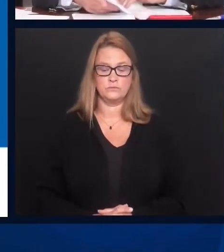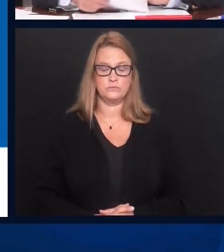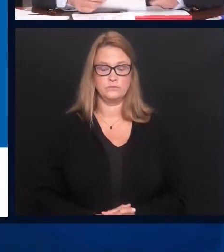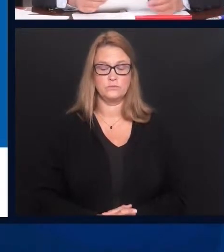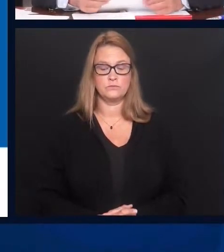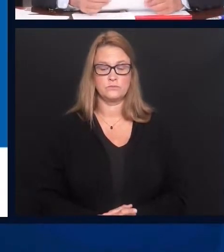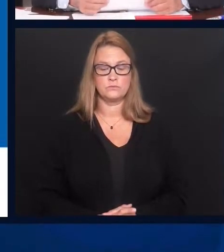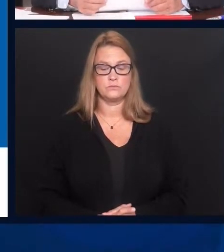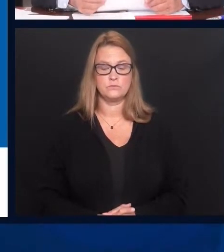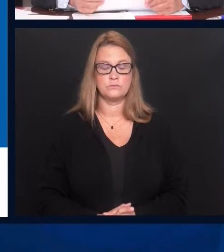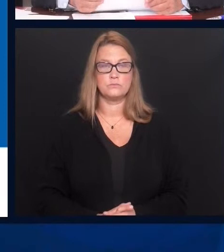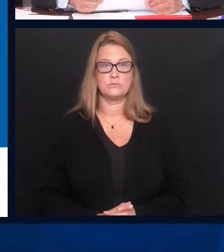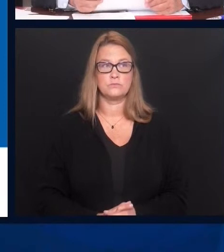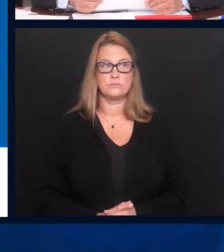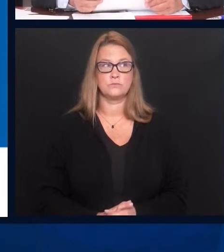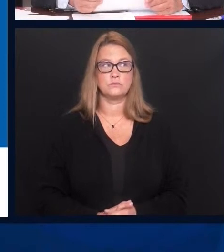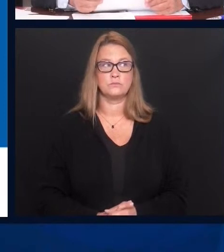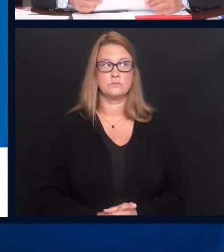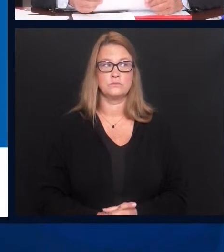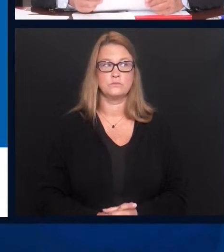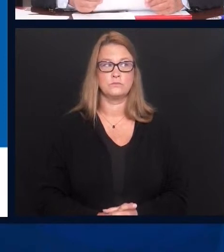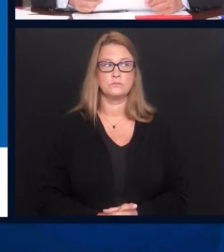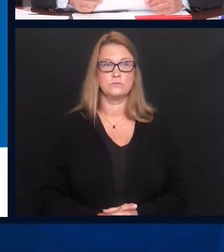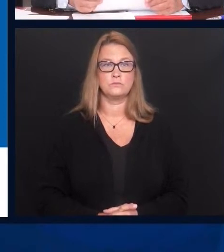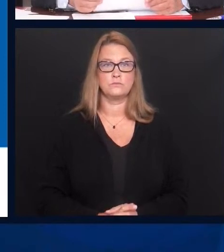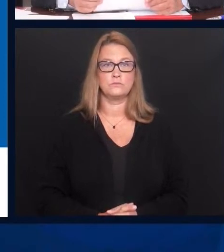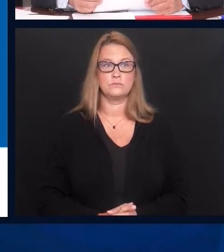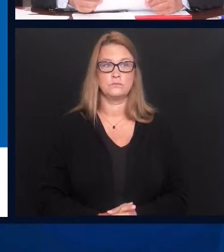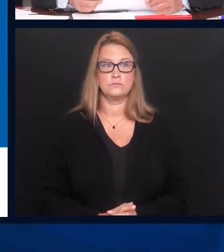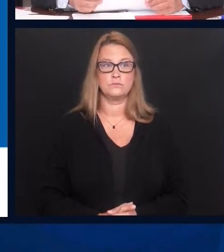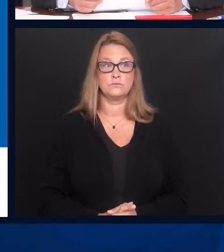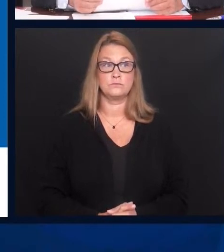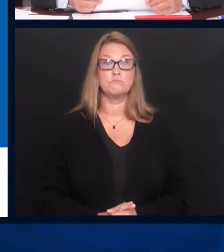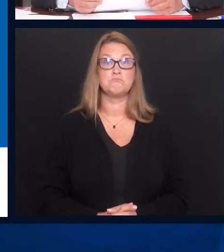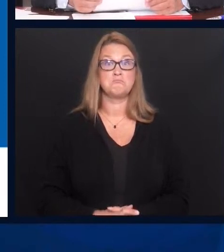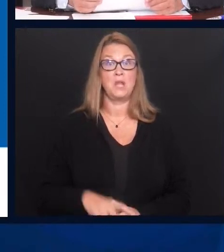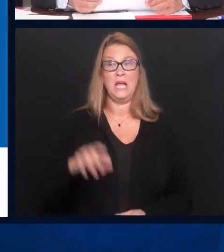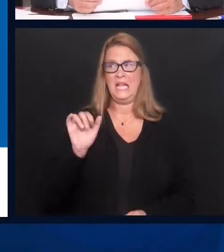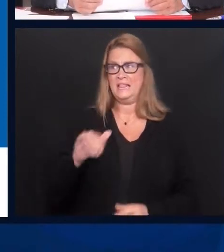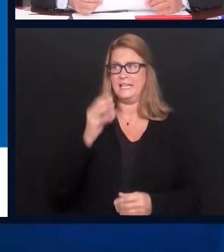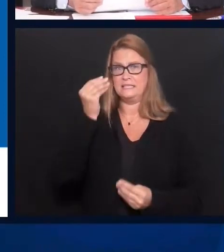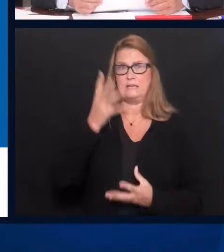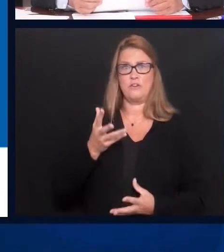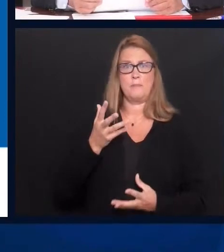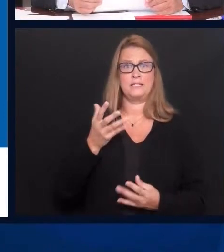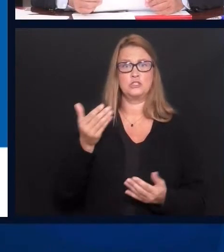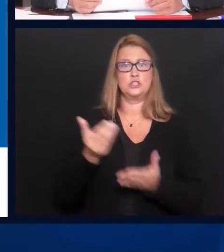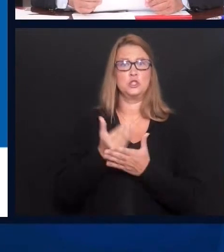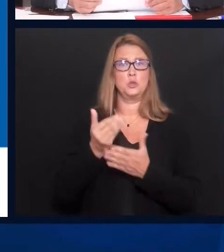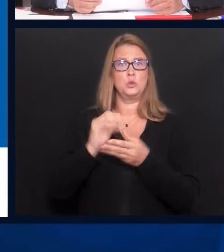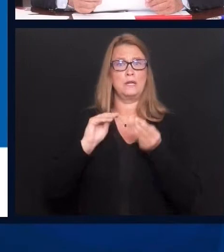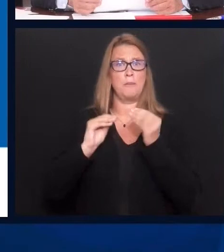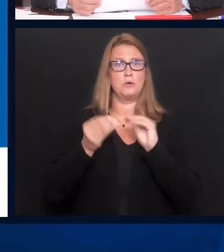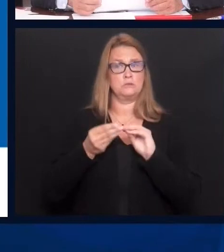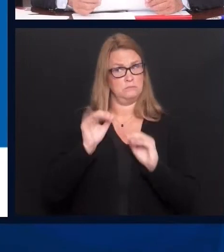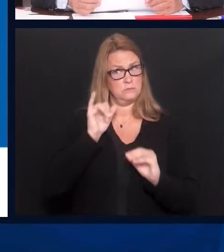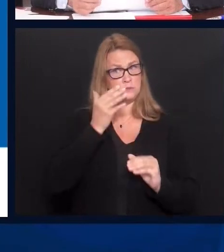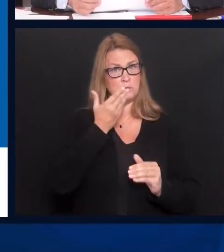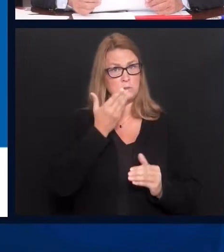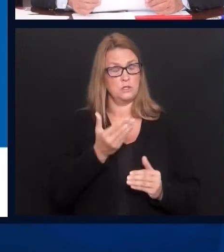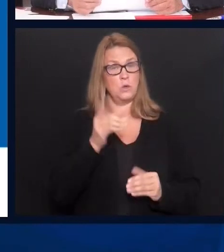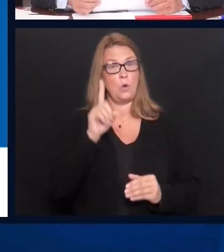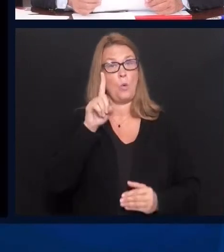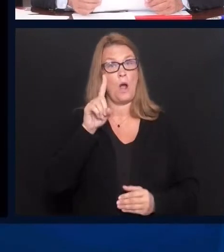I guess the updated vaccine numbers is, and this is good. This is really good. Now we've given